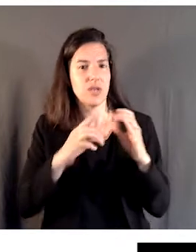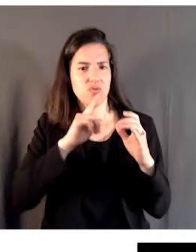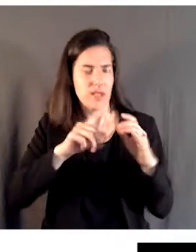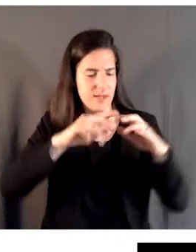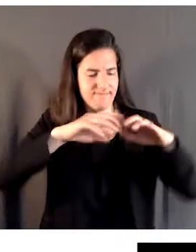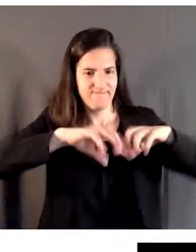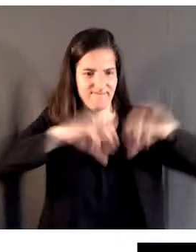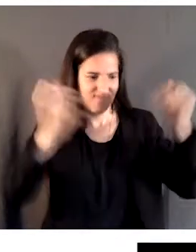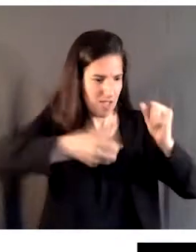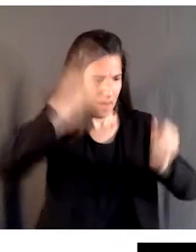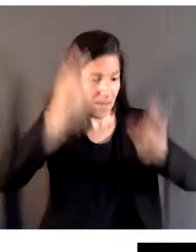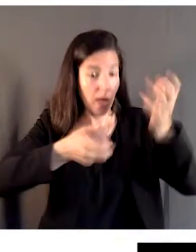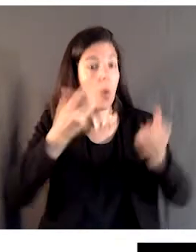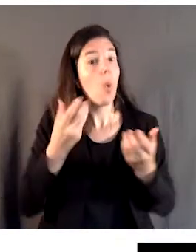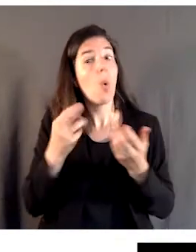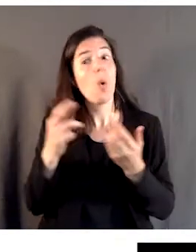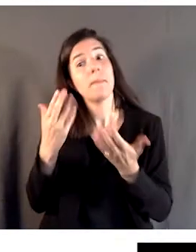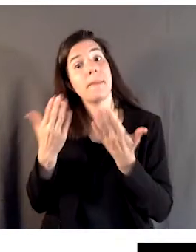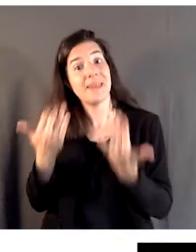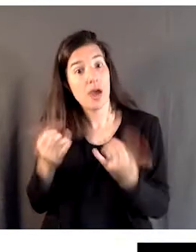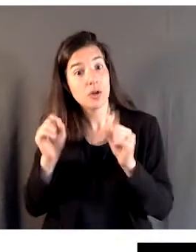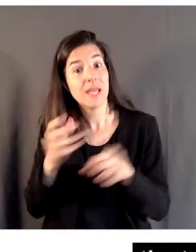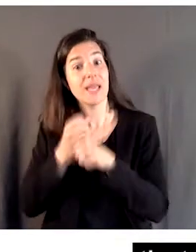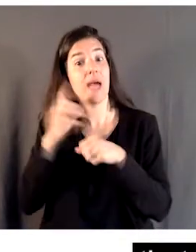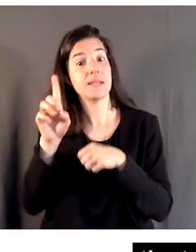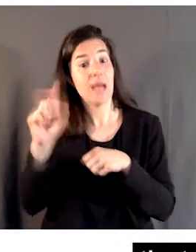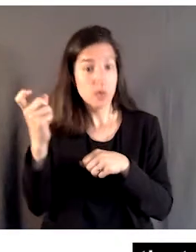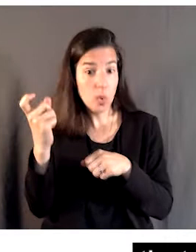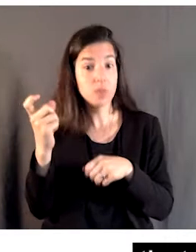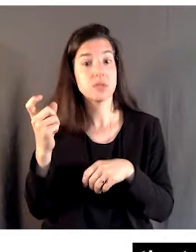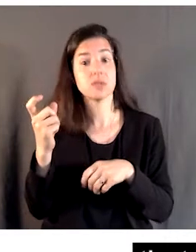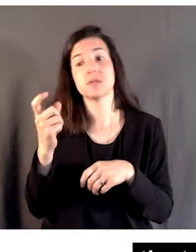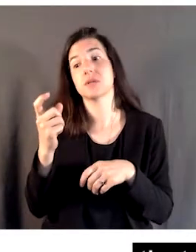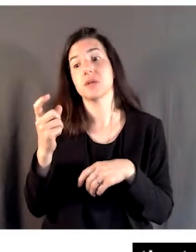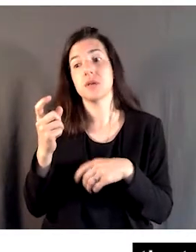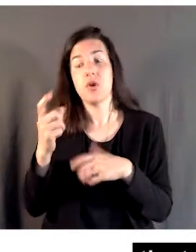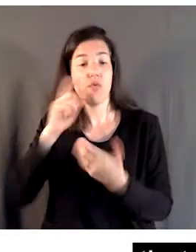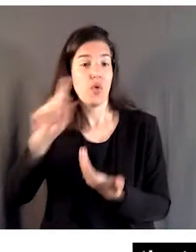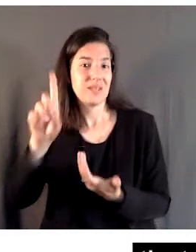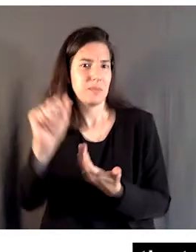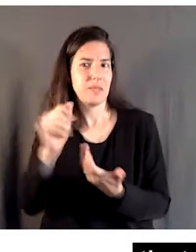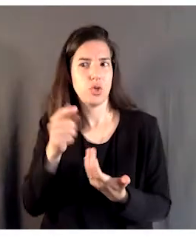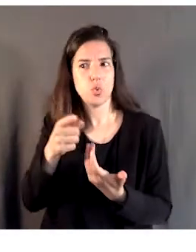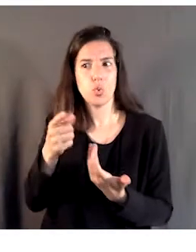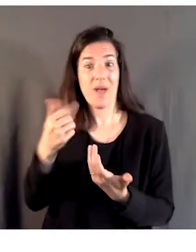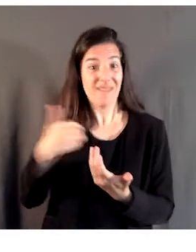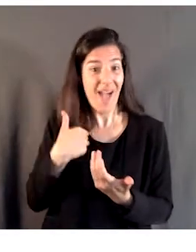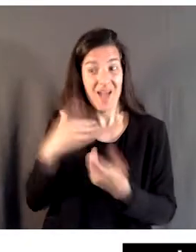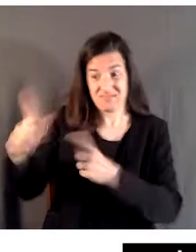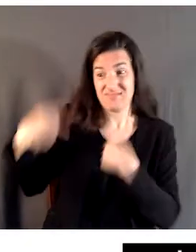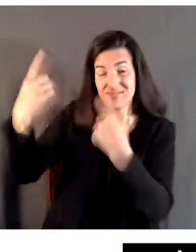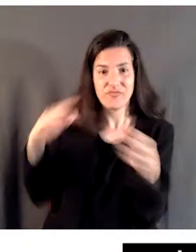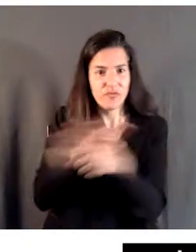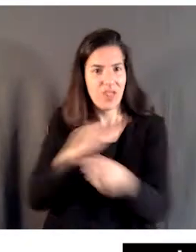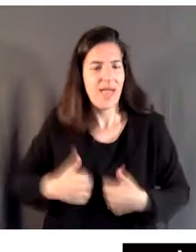unpack, or even get a diagnosis for a disability that you may have had your entire life because you